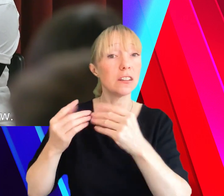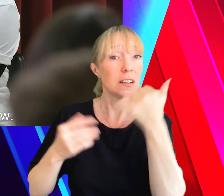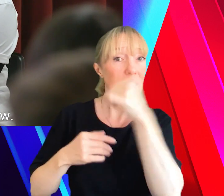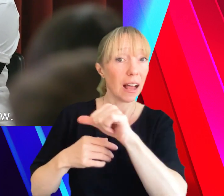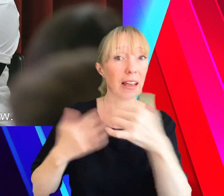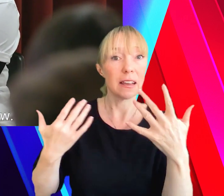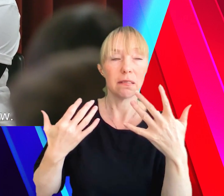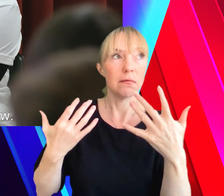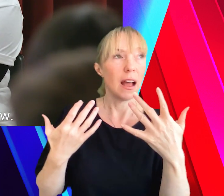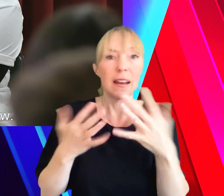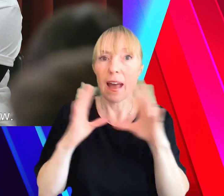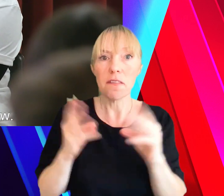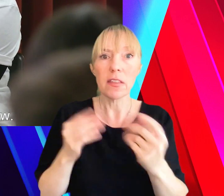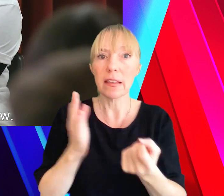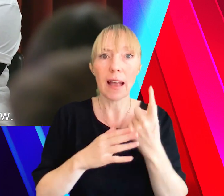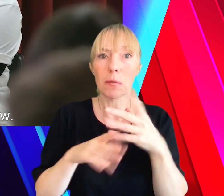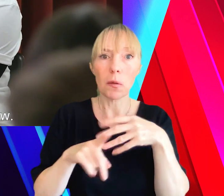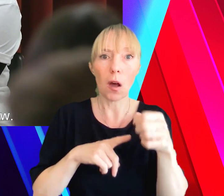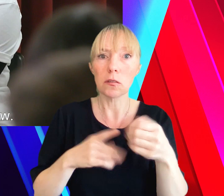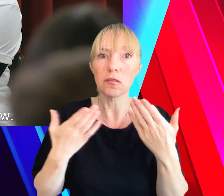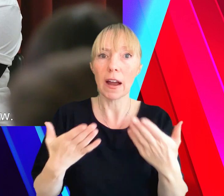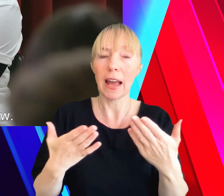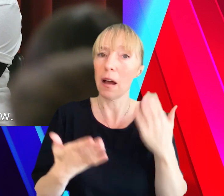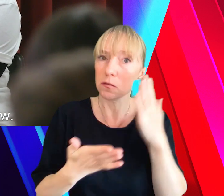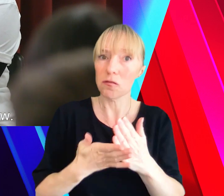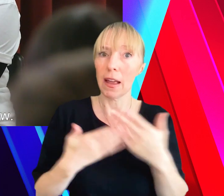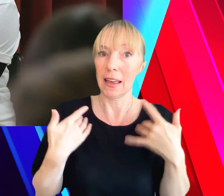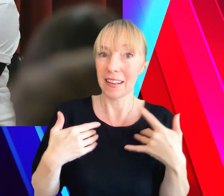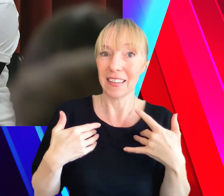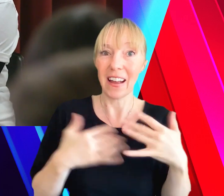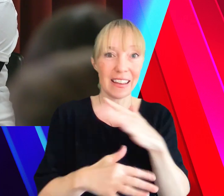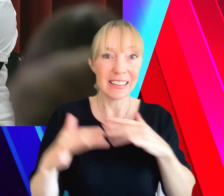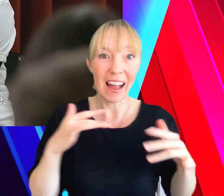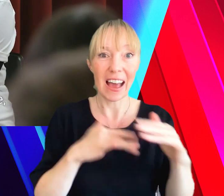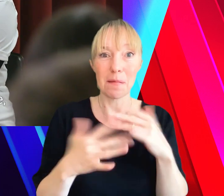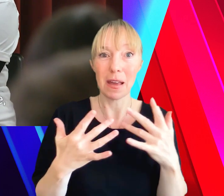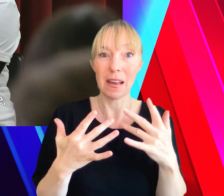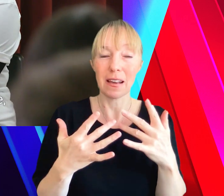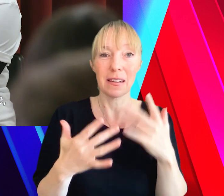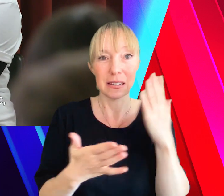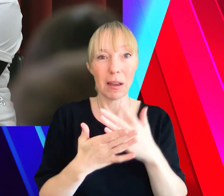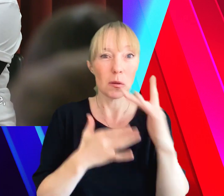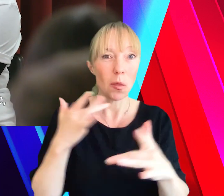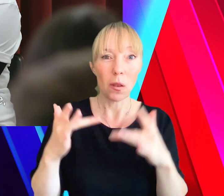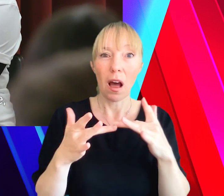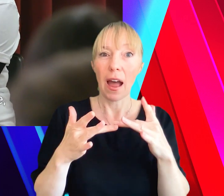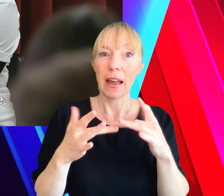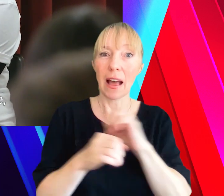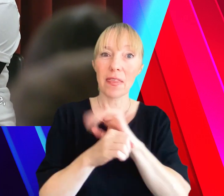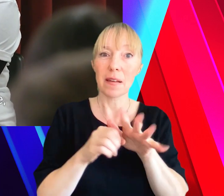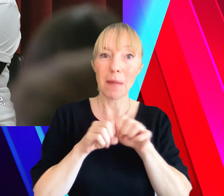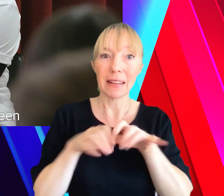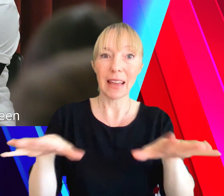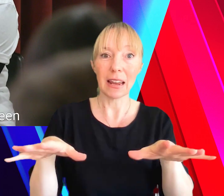know, amalgamizing everything that we're seeing with culture happening right now. It's a really exciting and dynamic time, I think, especially